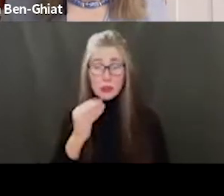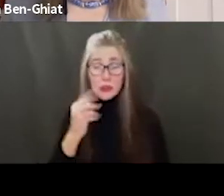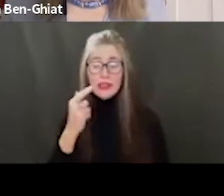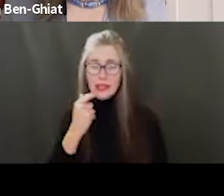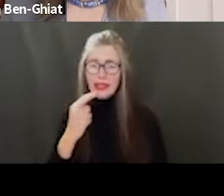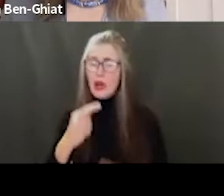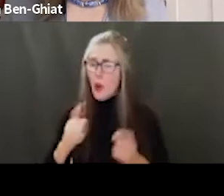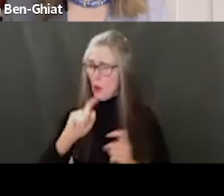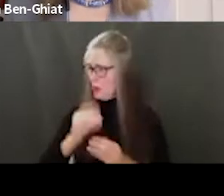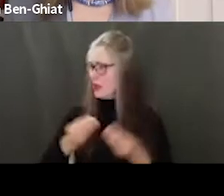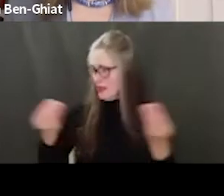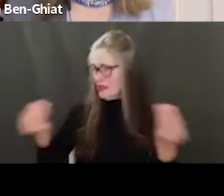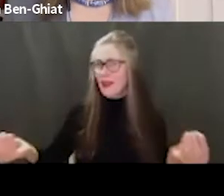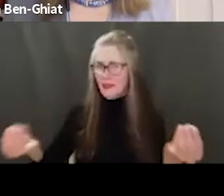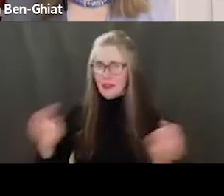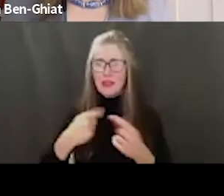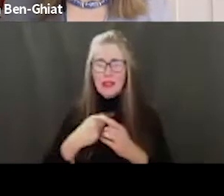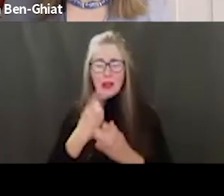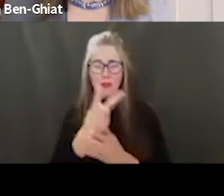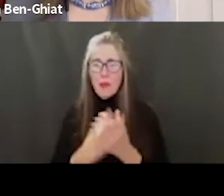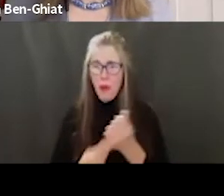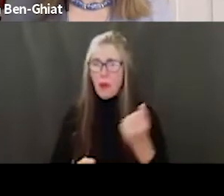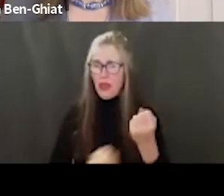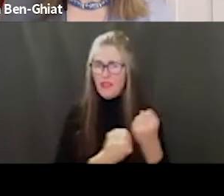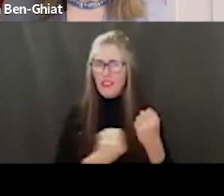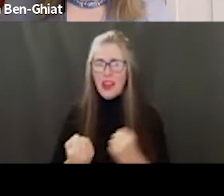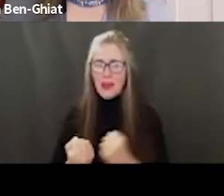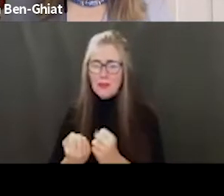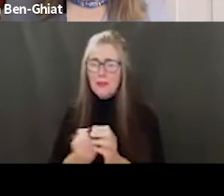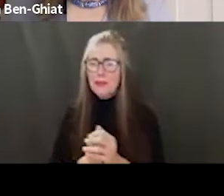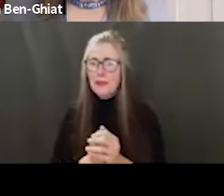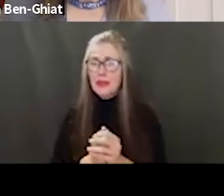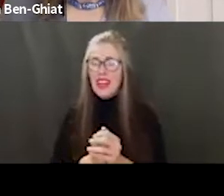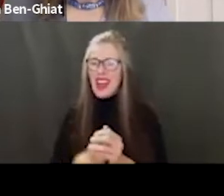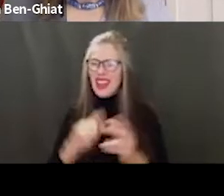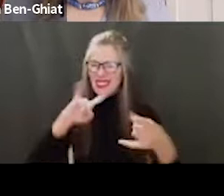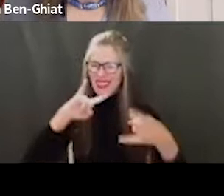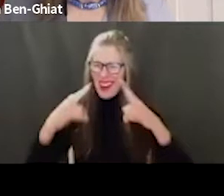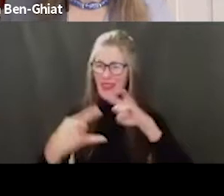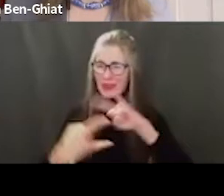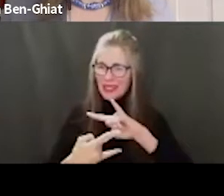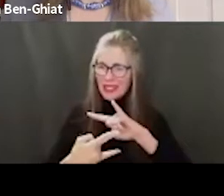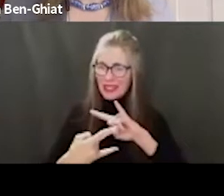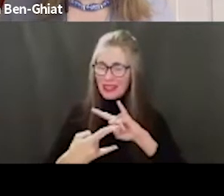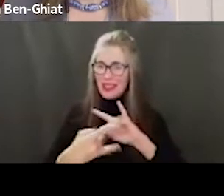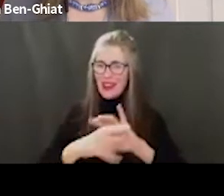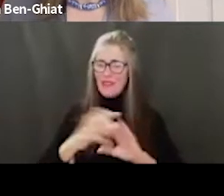well for both those groups. And an irony of strongman history is, of course, that it's often the